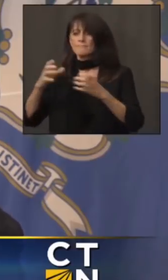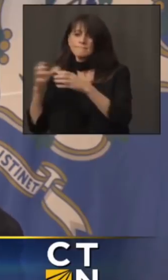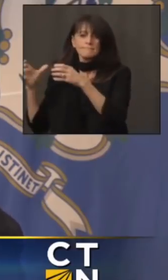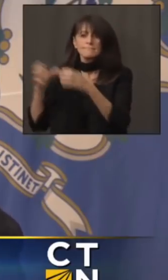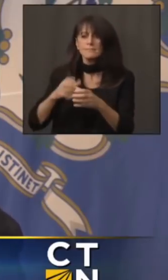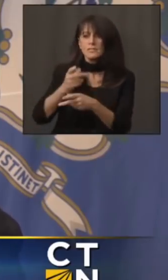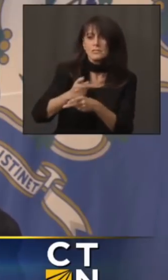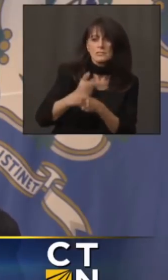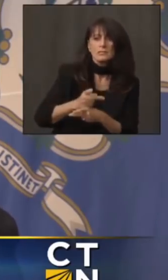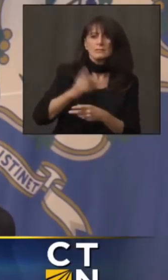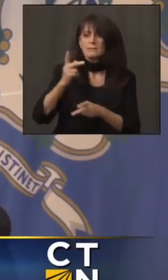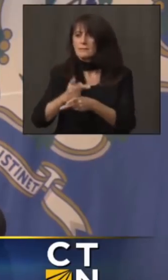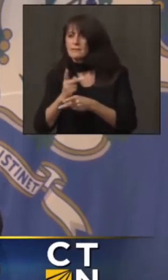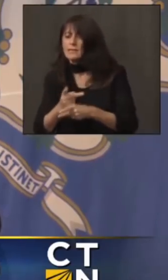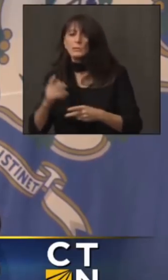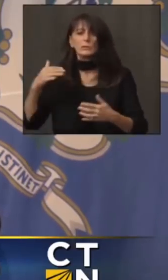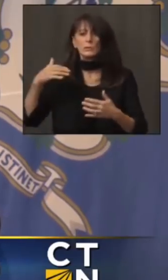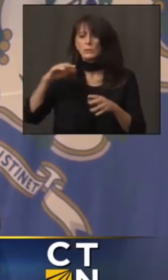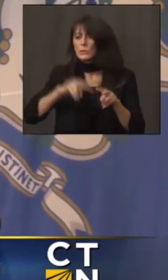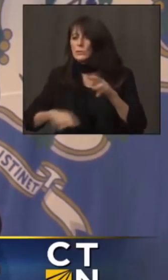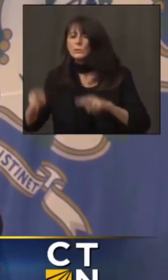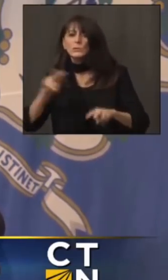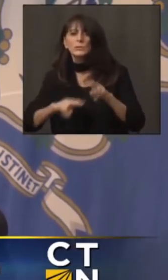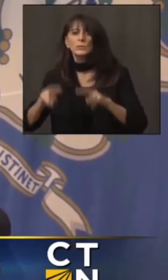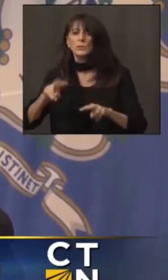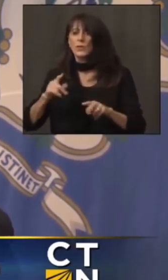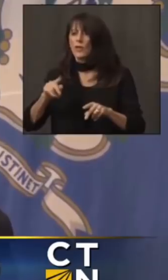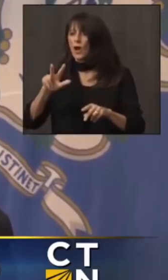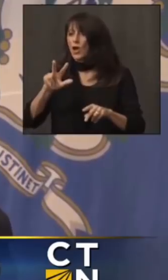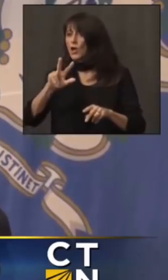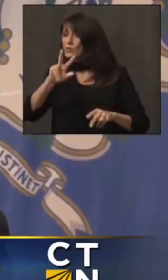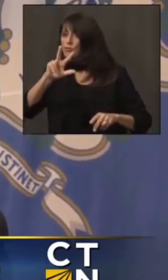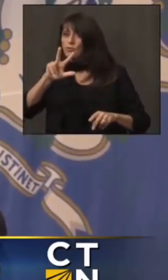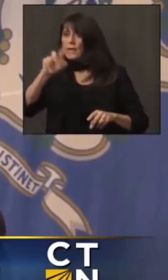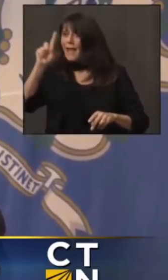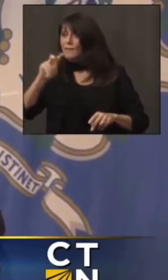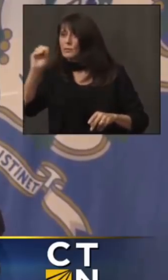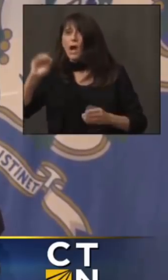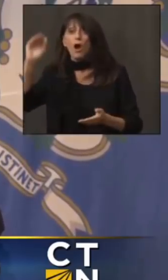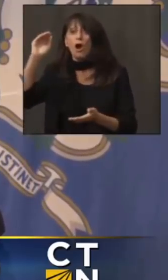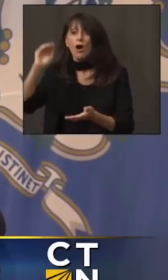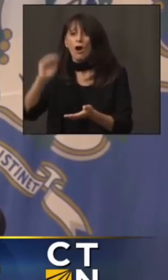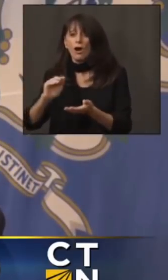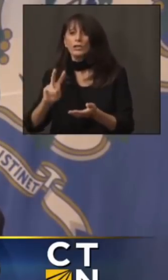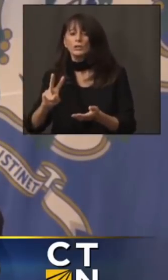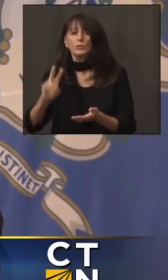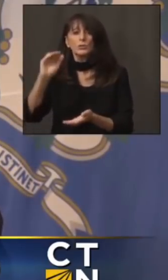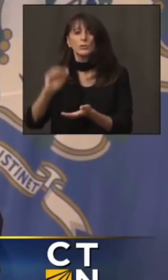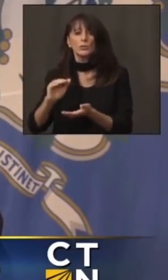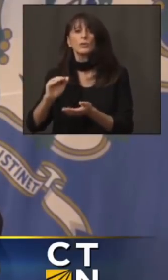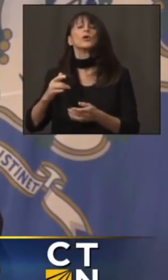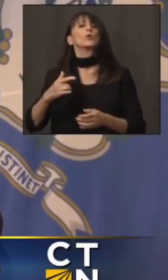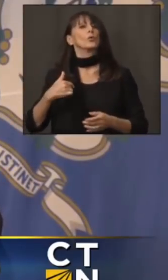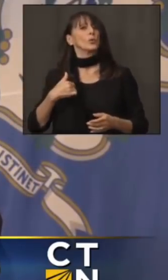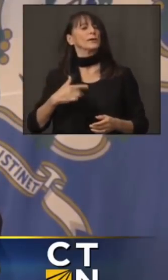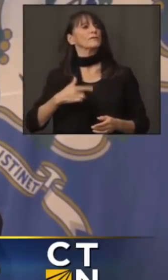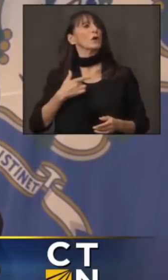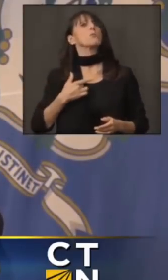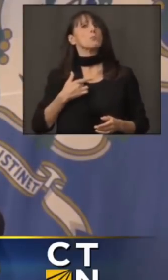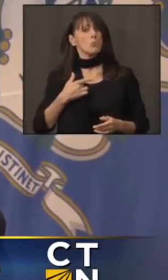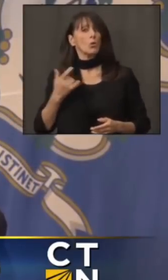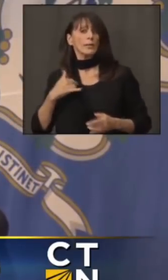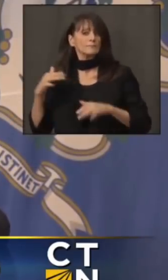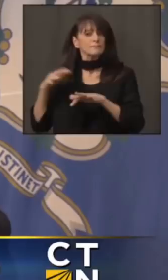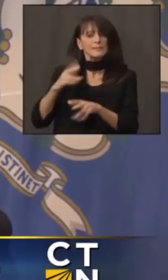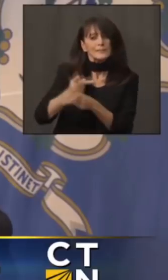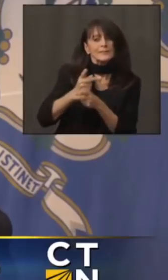from 7% to 3.5% to 2%. So we'd like to think with fast action we can make some